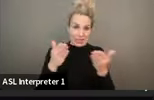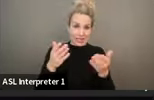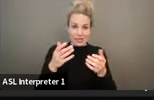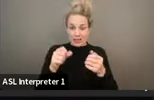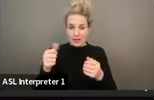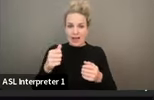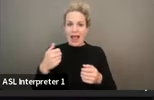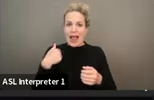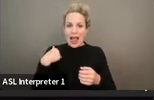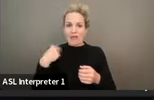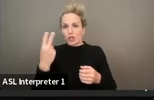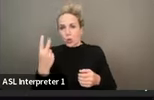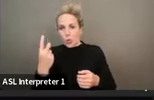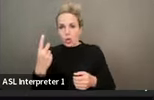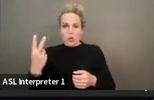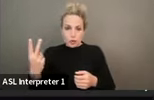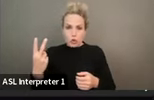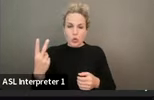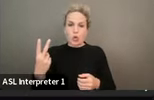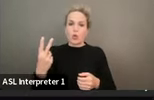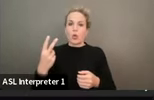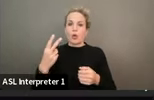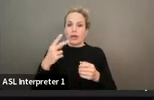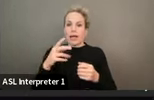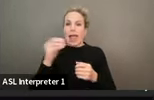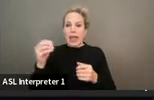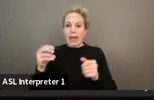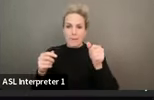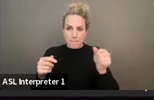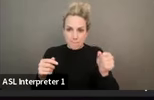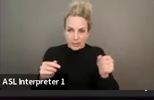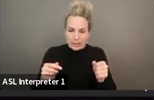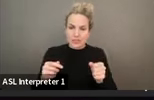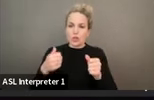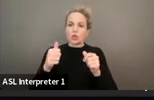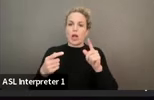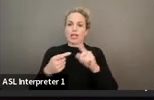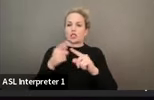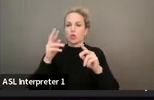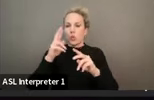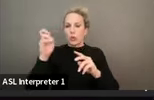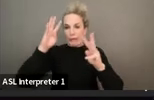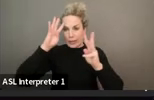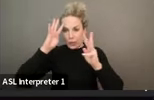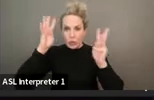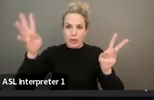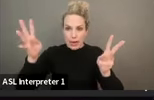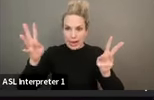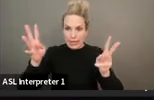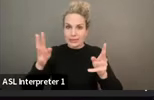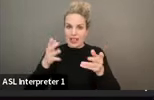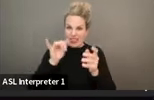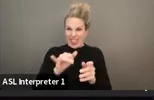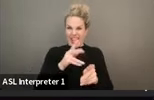a joystick or two joysticks and a series of buttons. Essentially, we're trying to recreate these